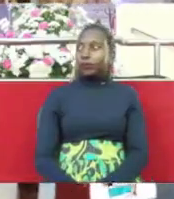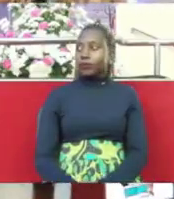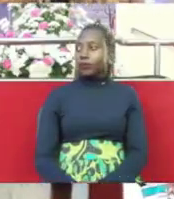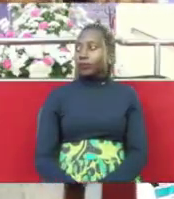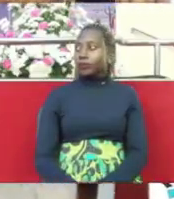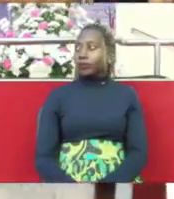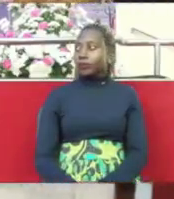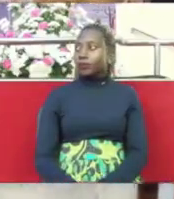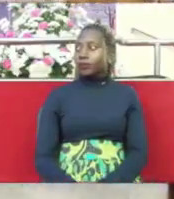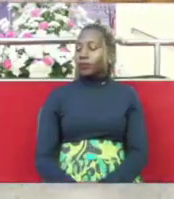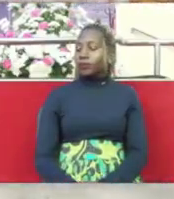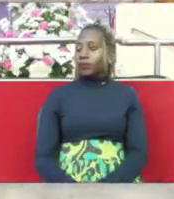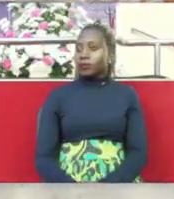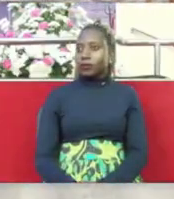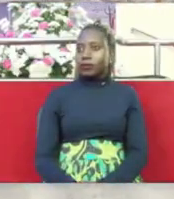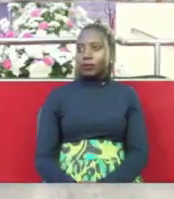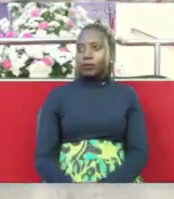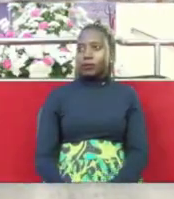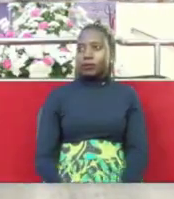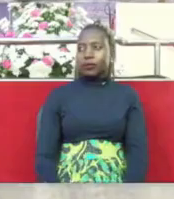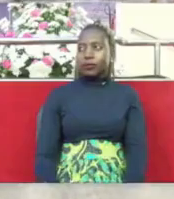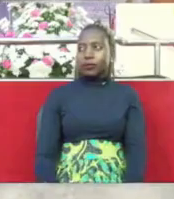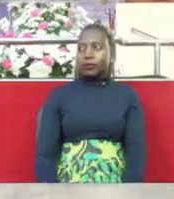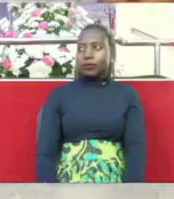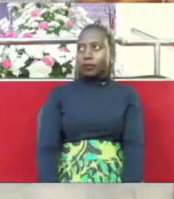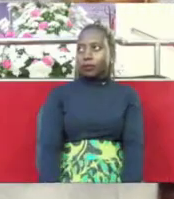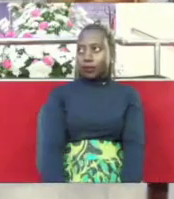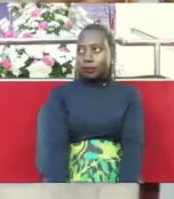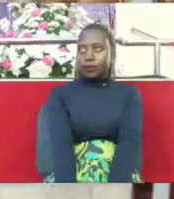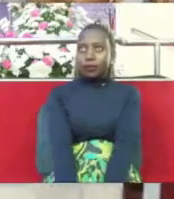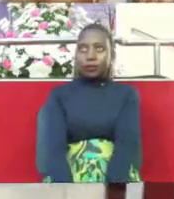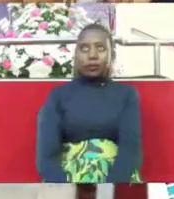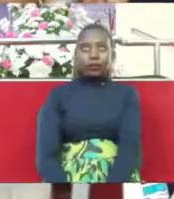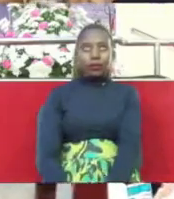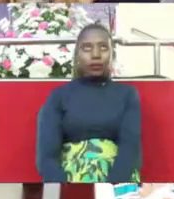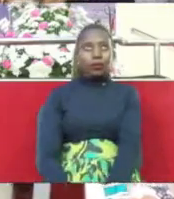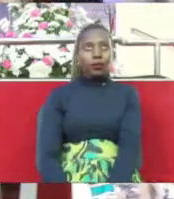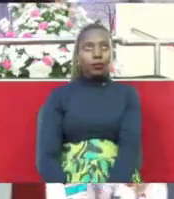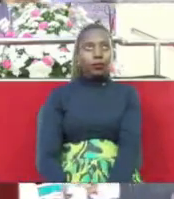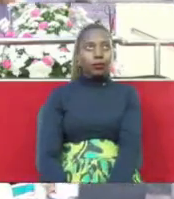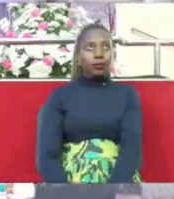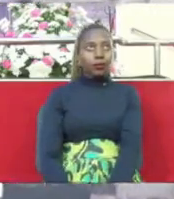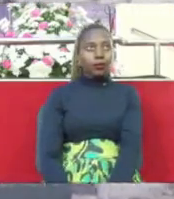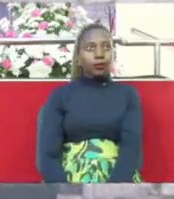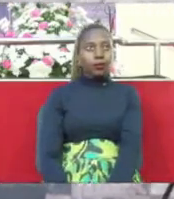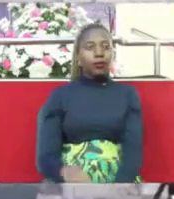close your eyes and be in worship, be in prayer. Kama uko pale umesimama funga macho yako. Reflecting, have you lost him?